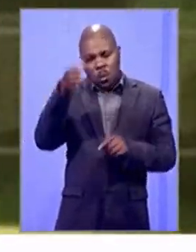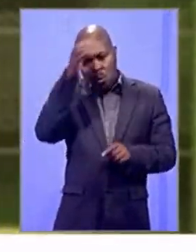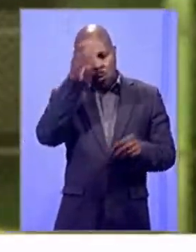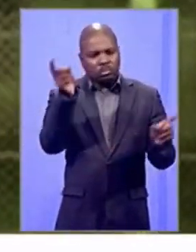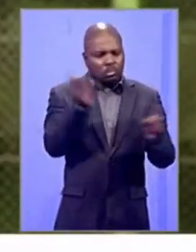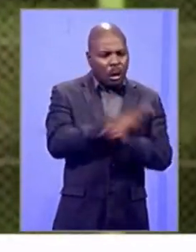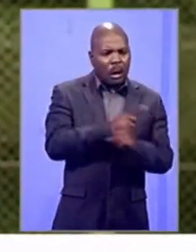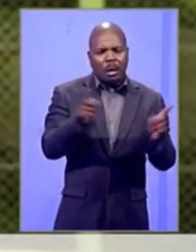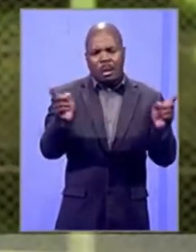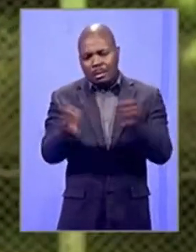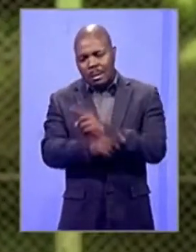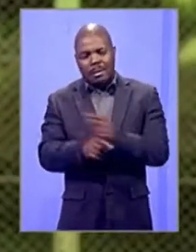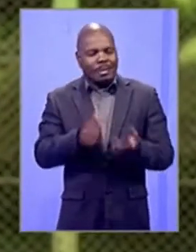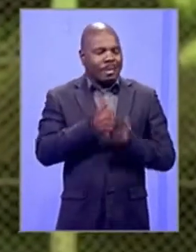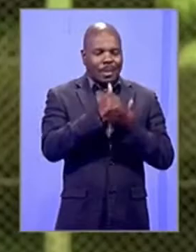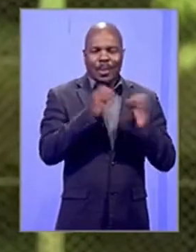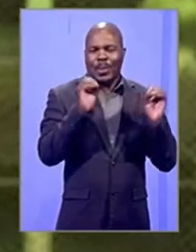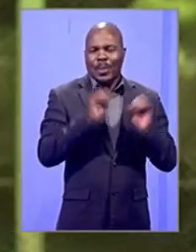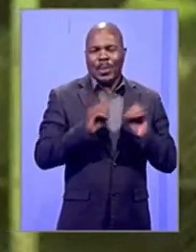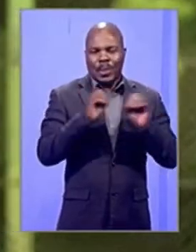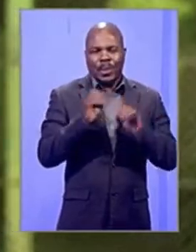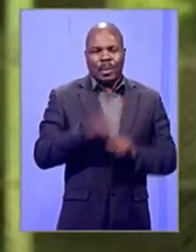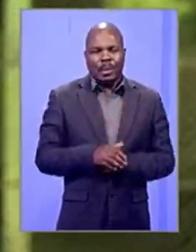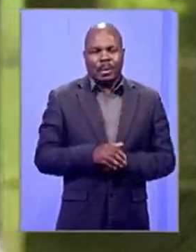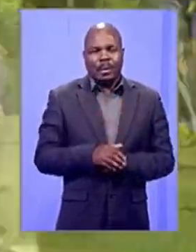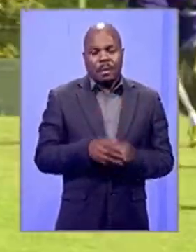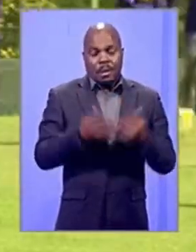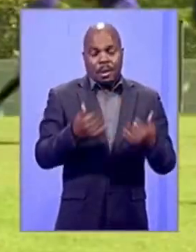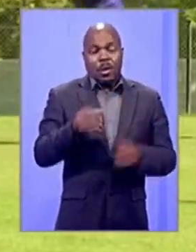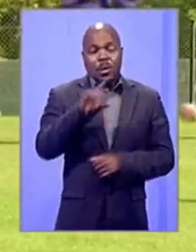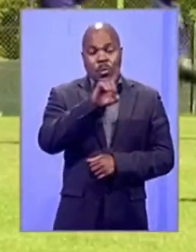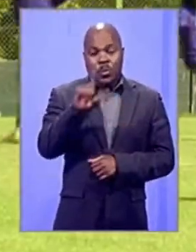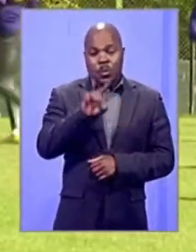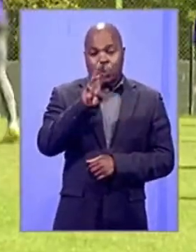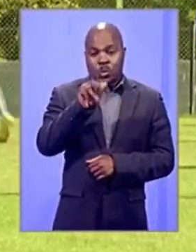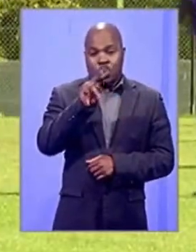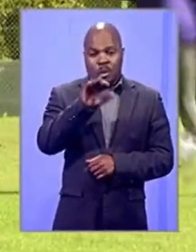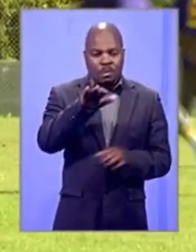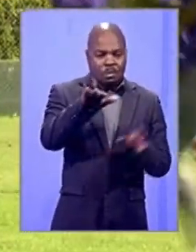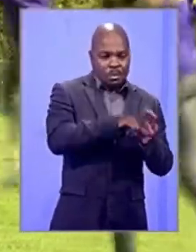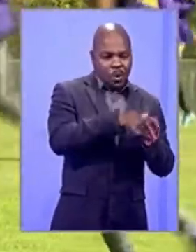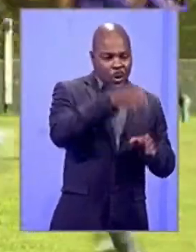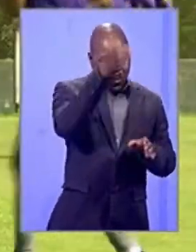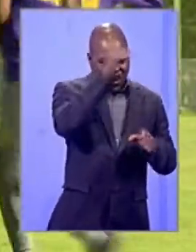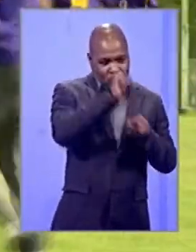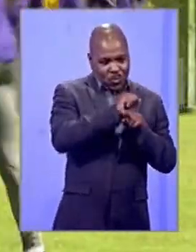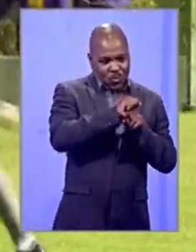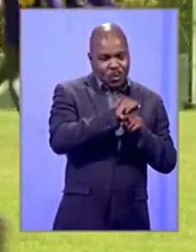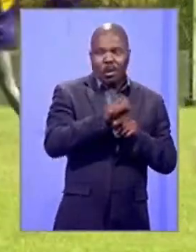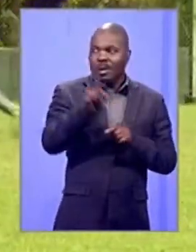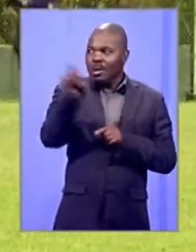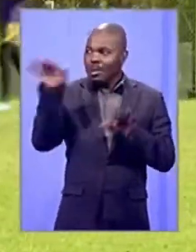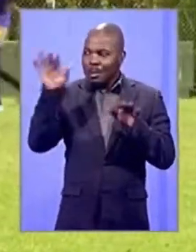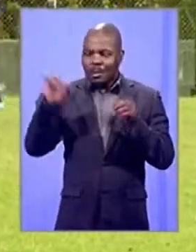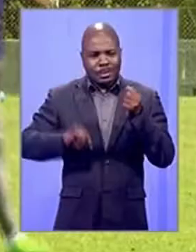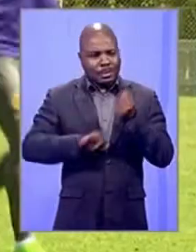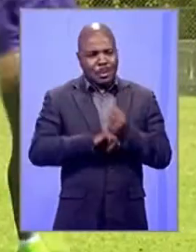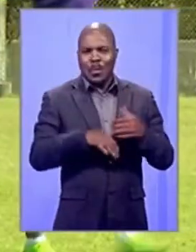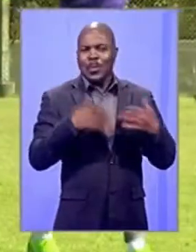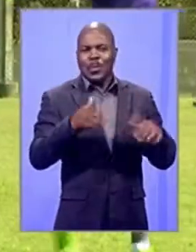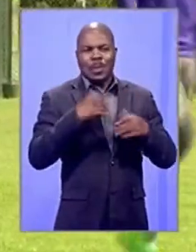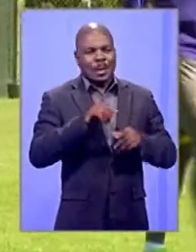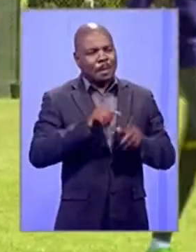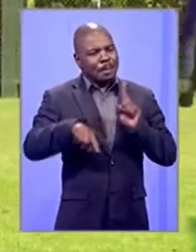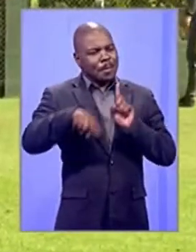ho hang. Ho kena maemong a bokotlisi ba sehlopha wa Zwane o ne ile batshetsi ba sehlopha tshepo ho lotla ntlafatsa maemo a